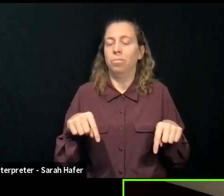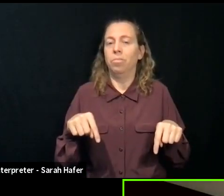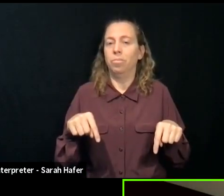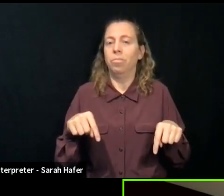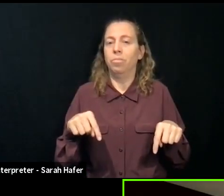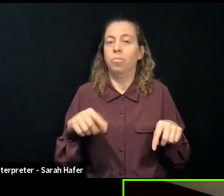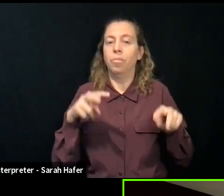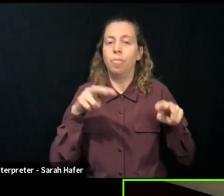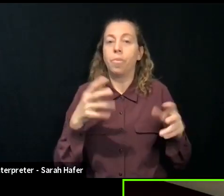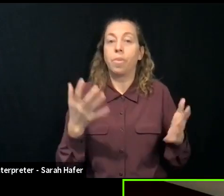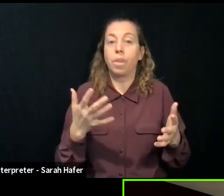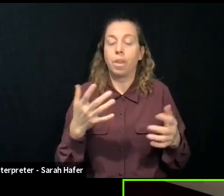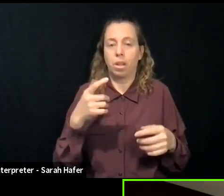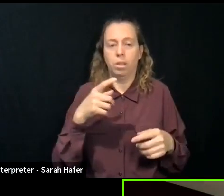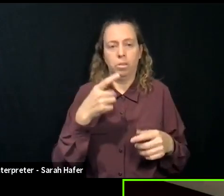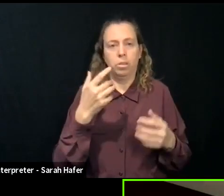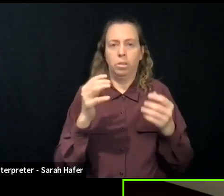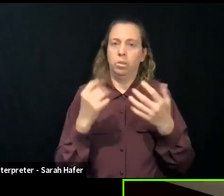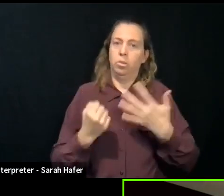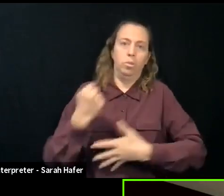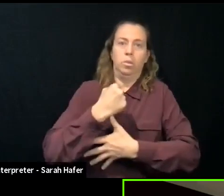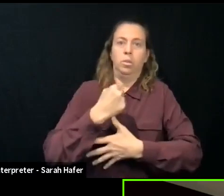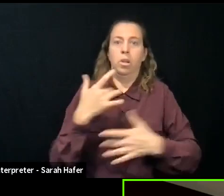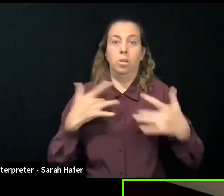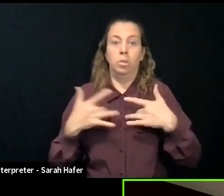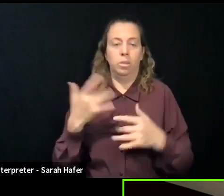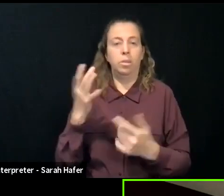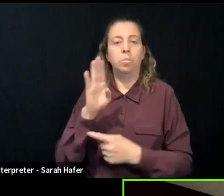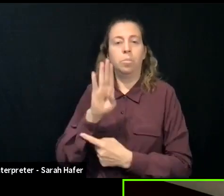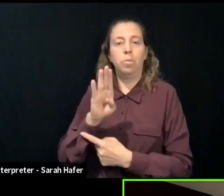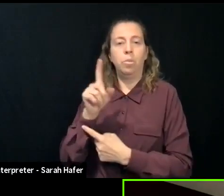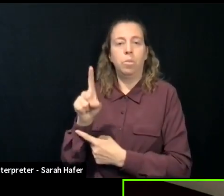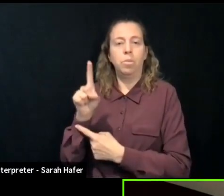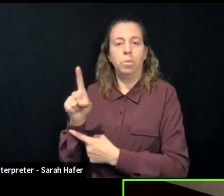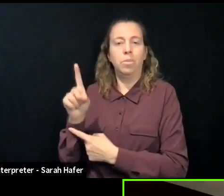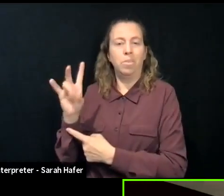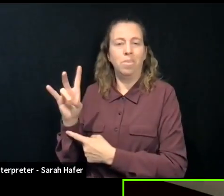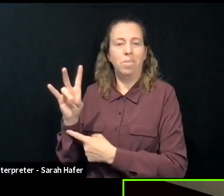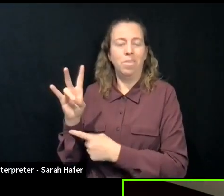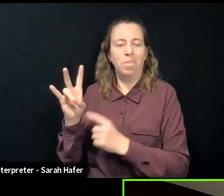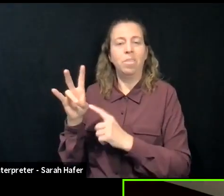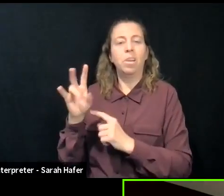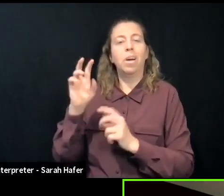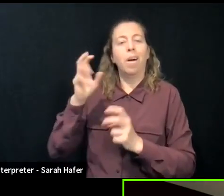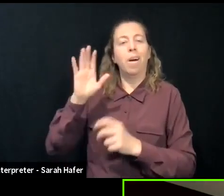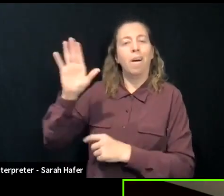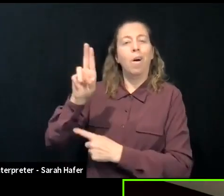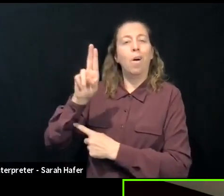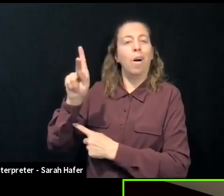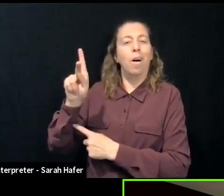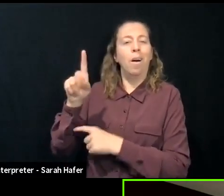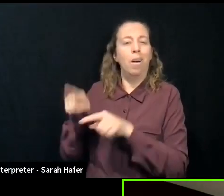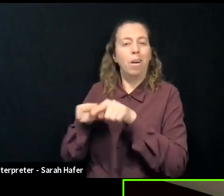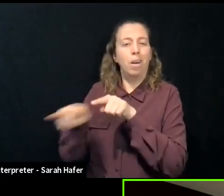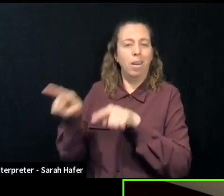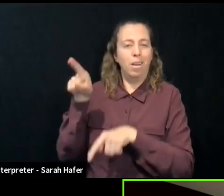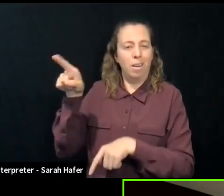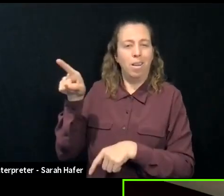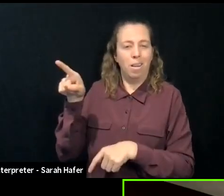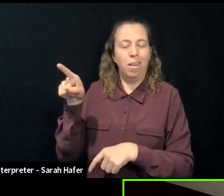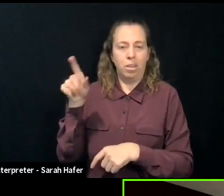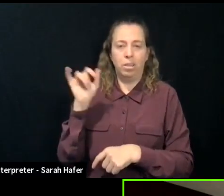B117 variant, also called the UK variant, has become the most common variant in Oregon. And